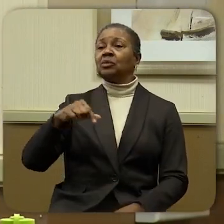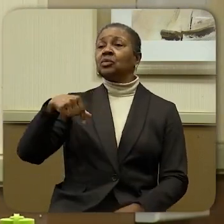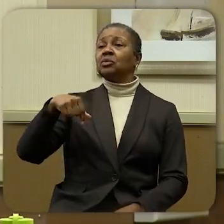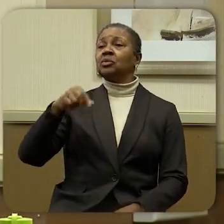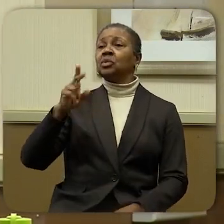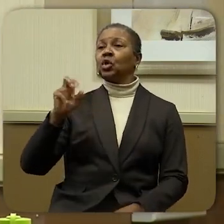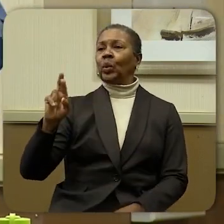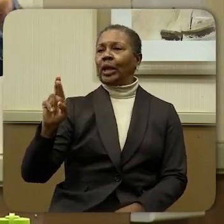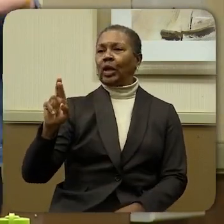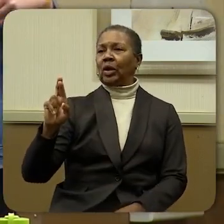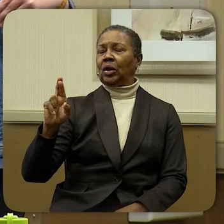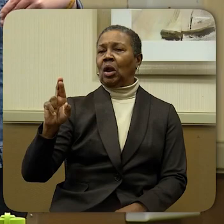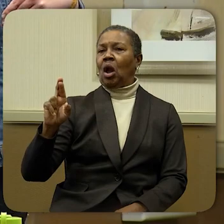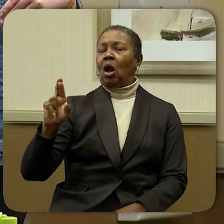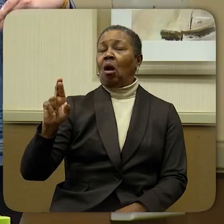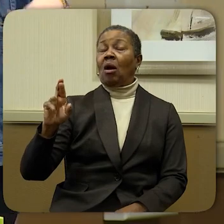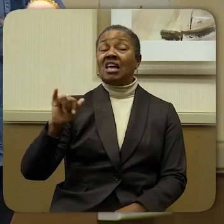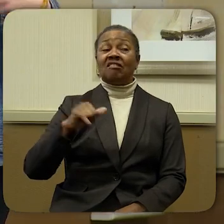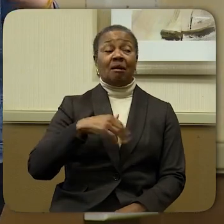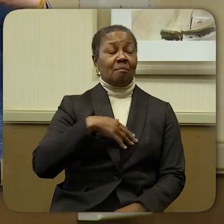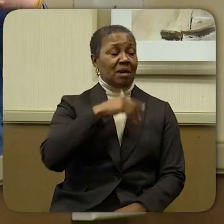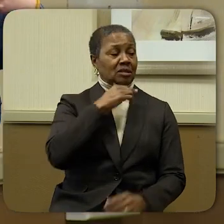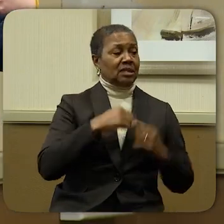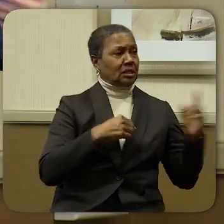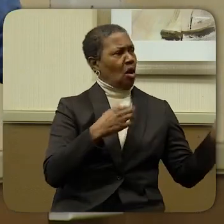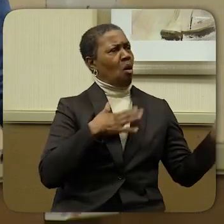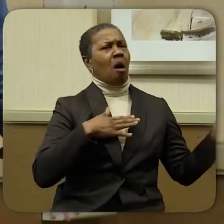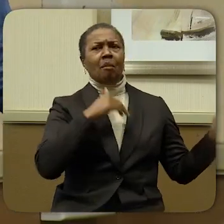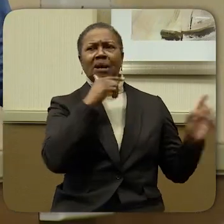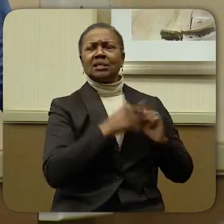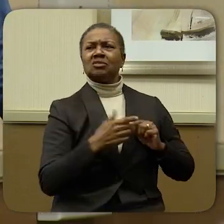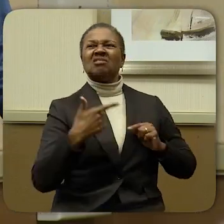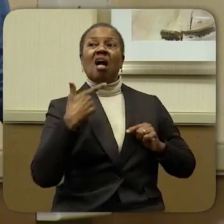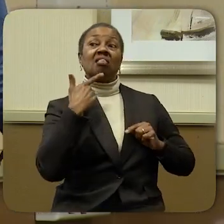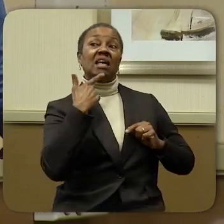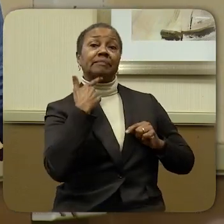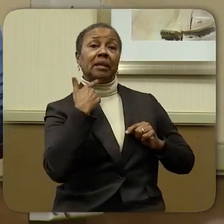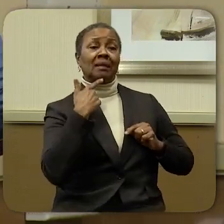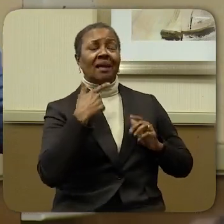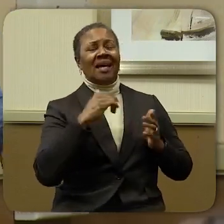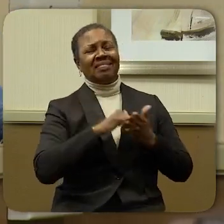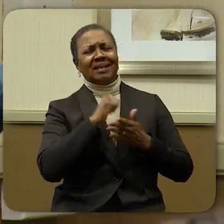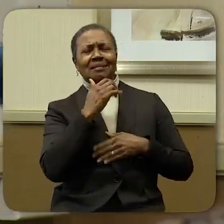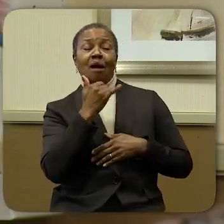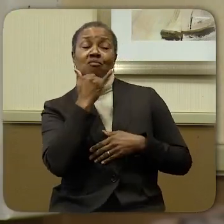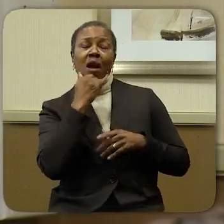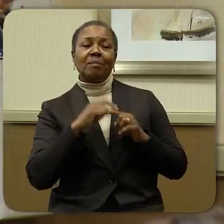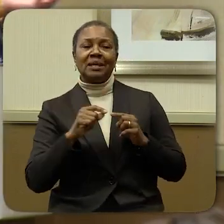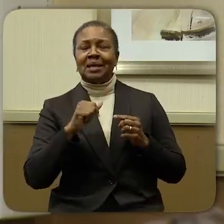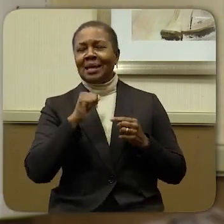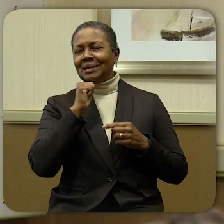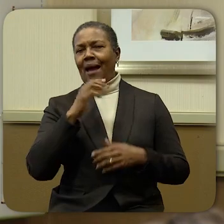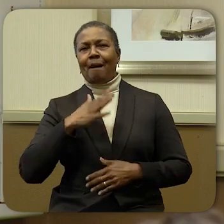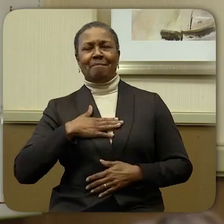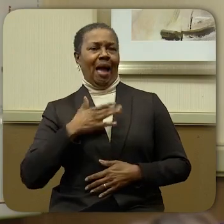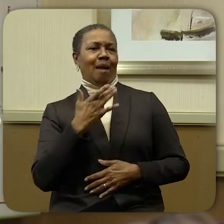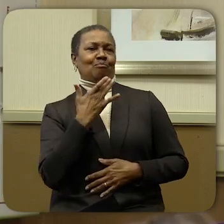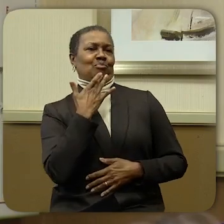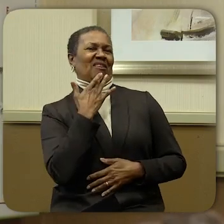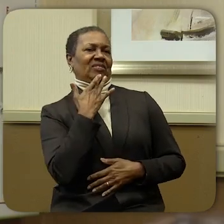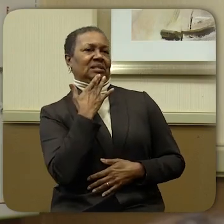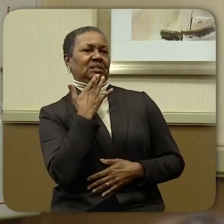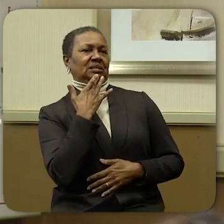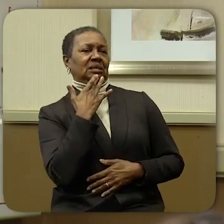my sister says, oh, my sister's a lesbian, it's not wrong, but that's not necessarily my preference of a word. I just feel more closely